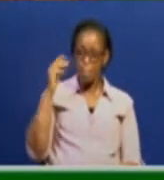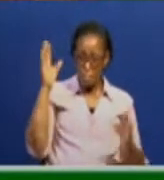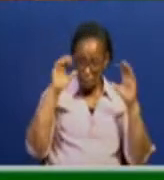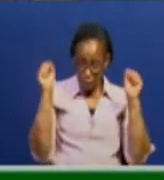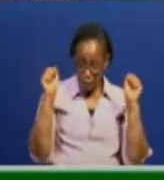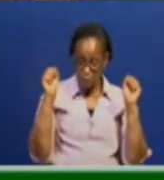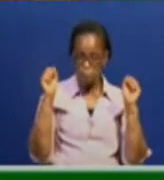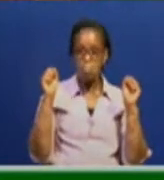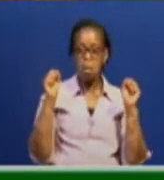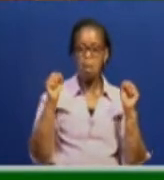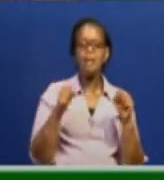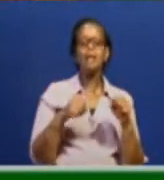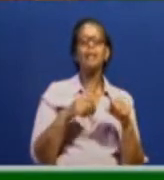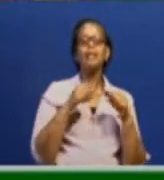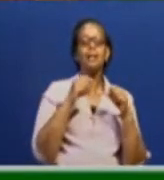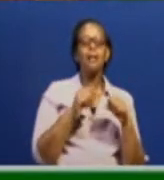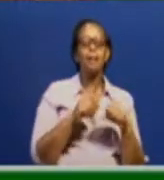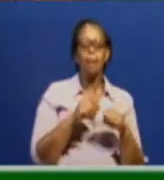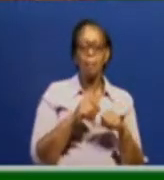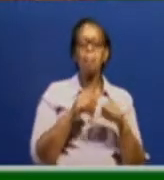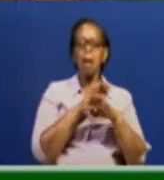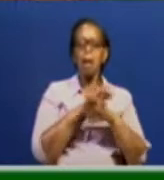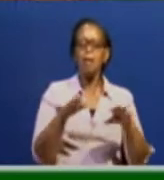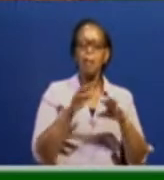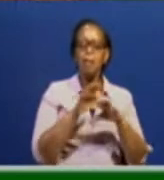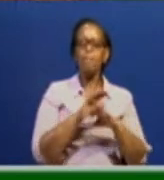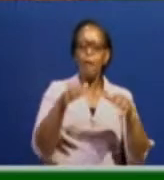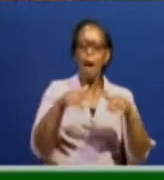yangu ina meta meta.